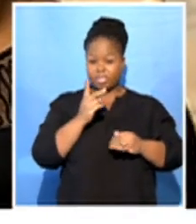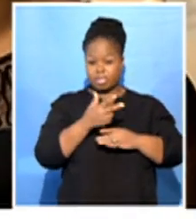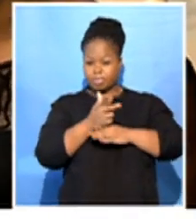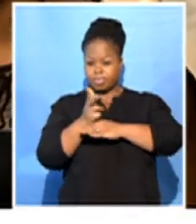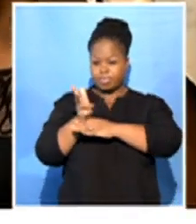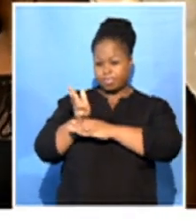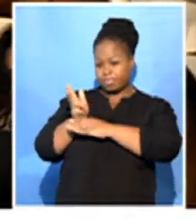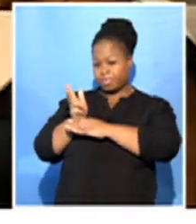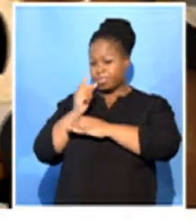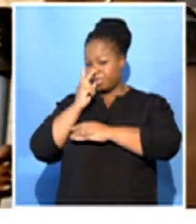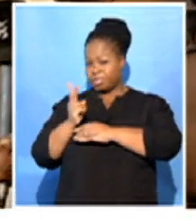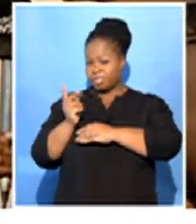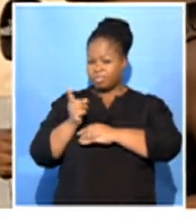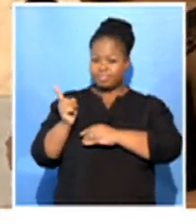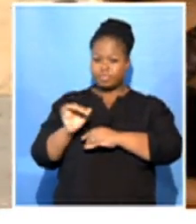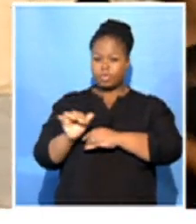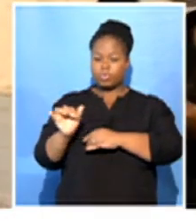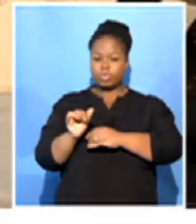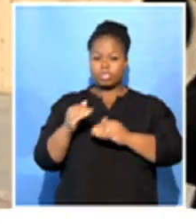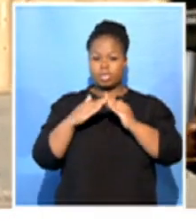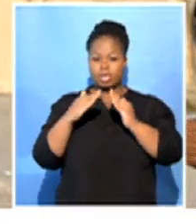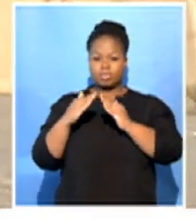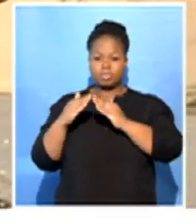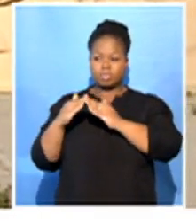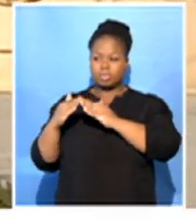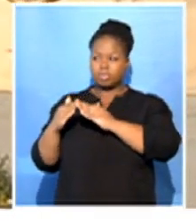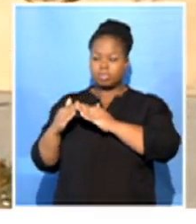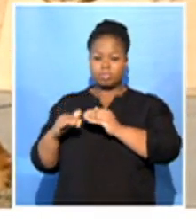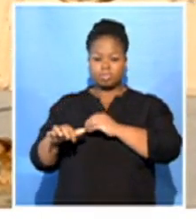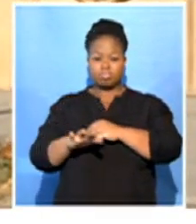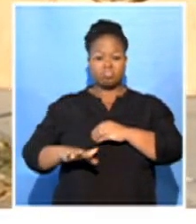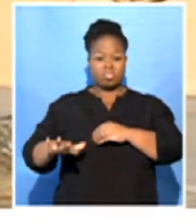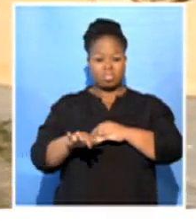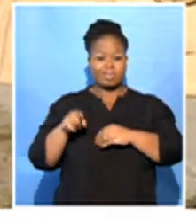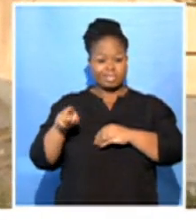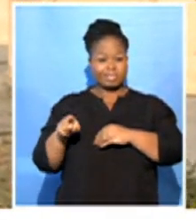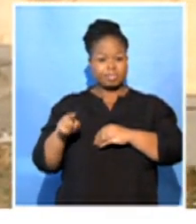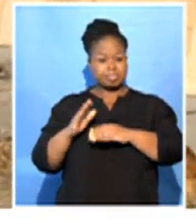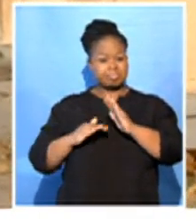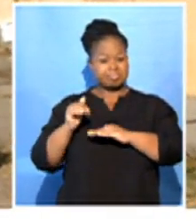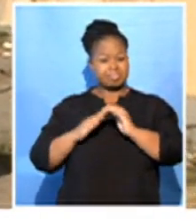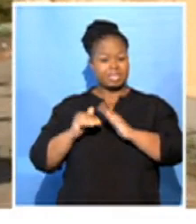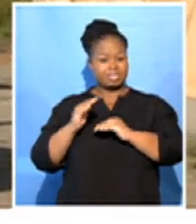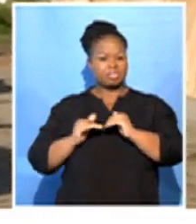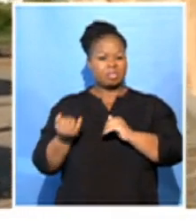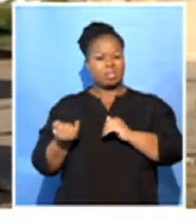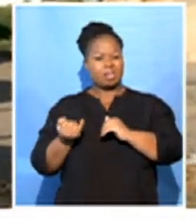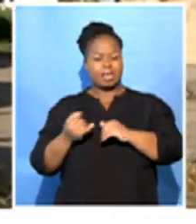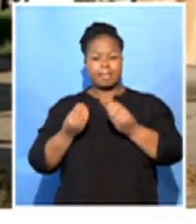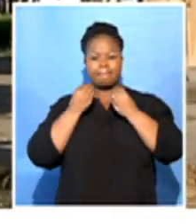the shot for you to see the type of structures we are talking about. These are built in sort